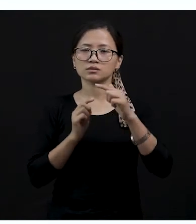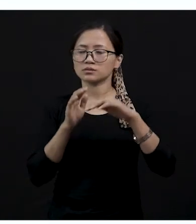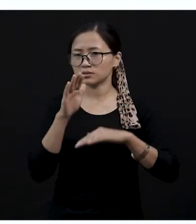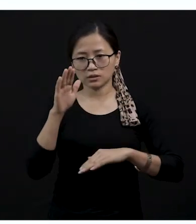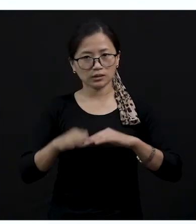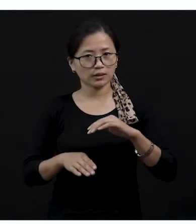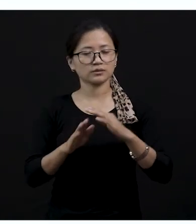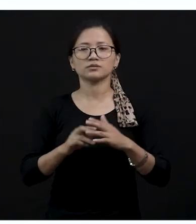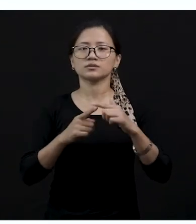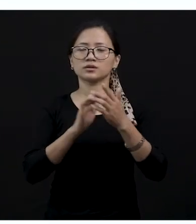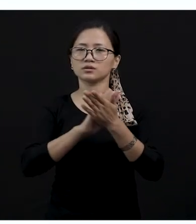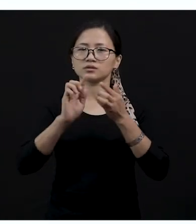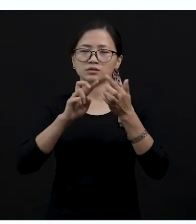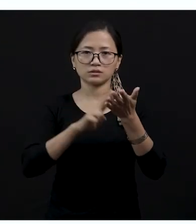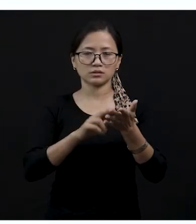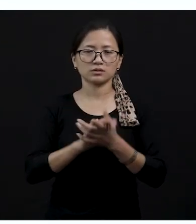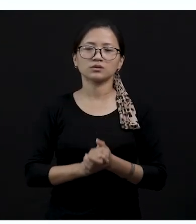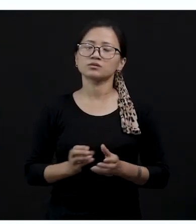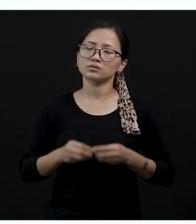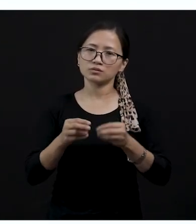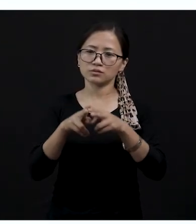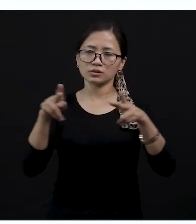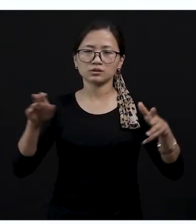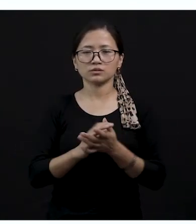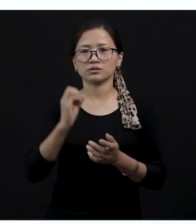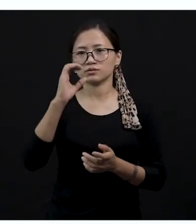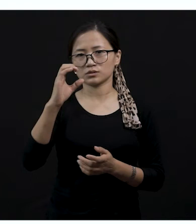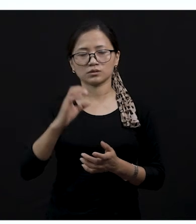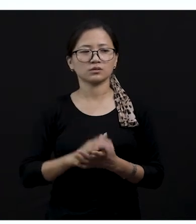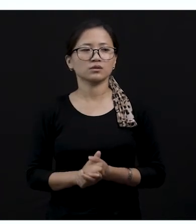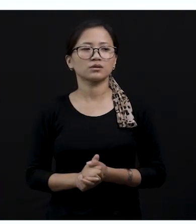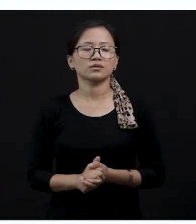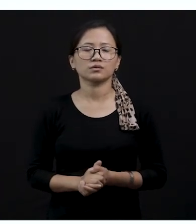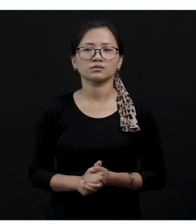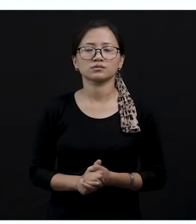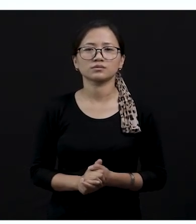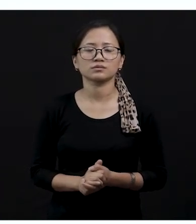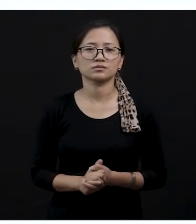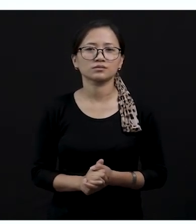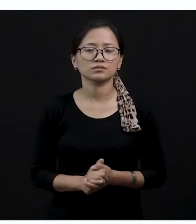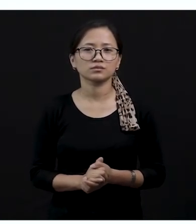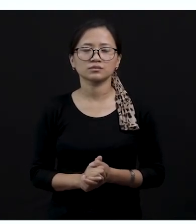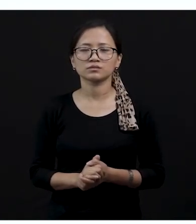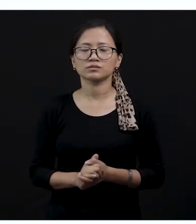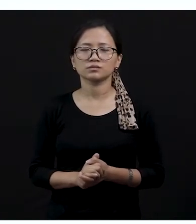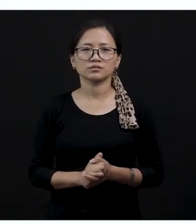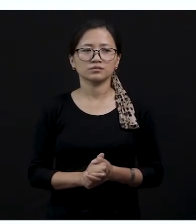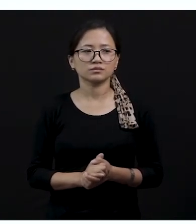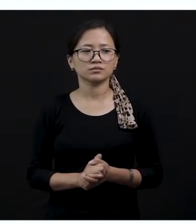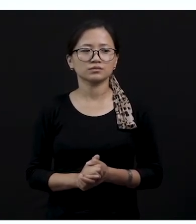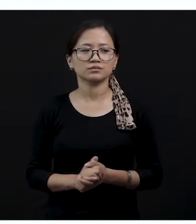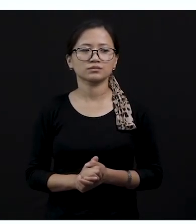sounds different alone, we'll give it C, okay? So what are the rhyming words? What are the rhyme scheme in